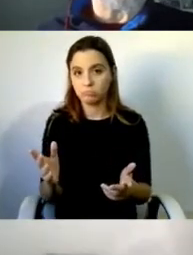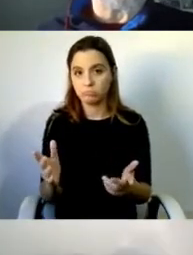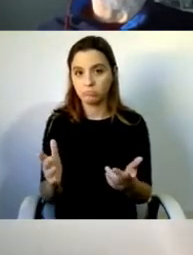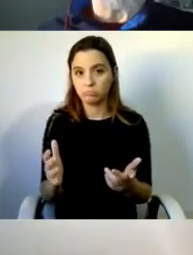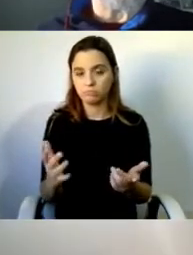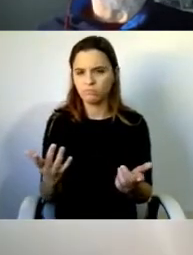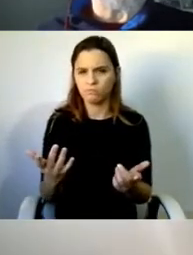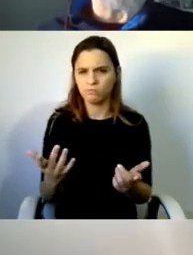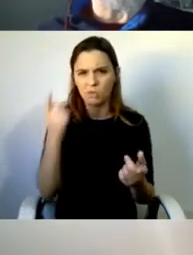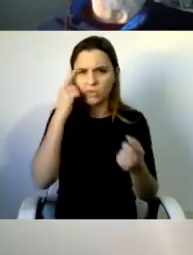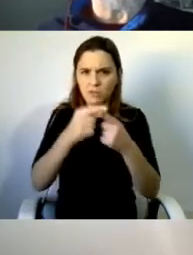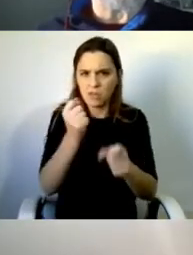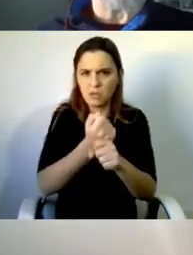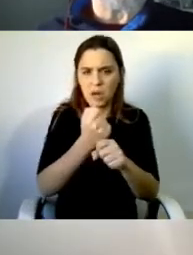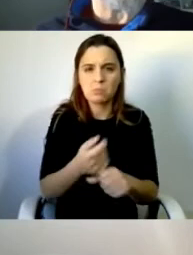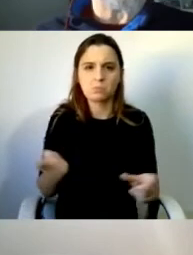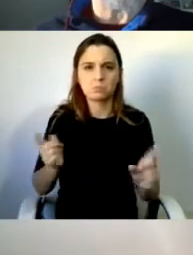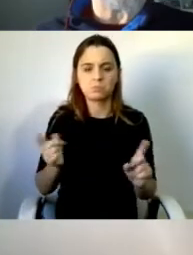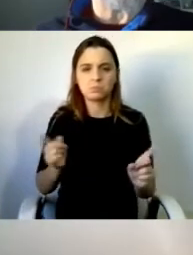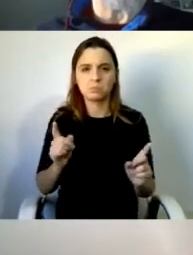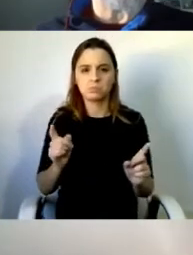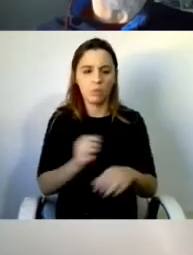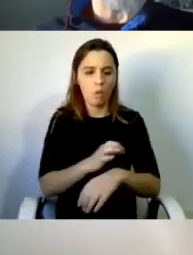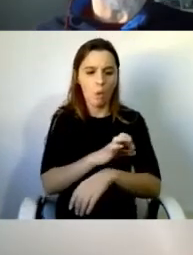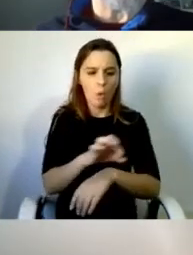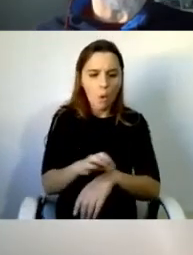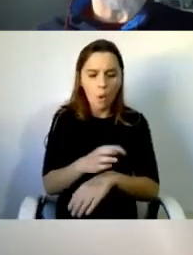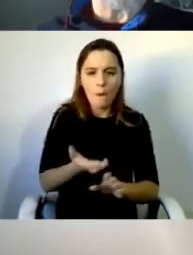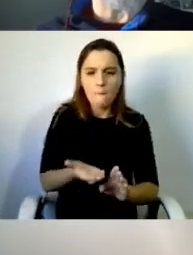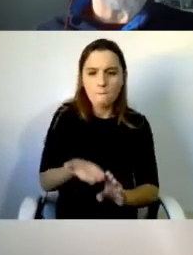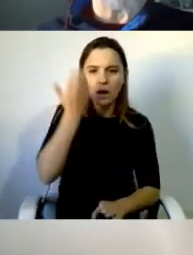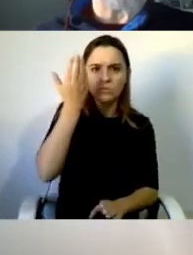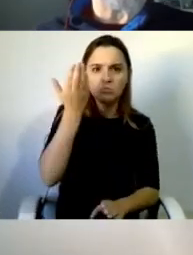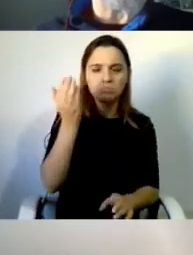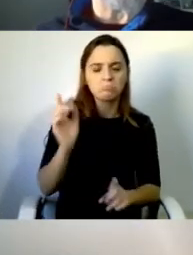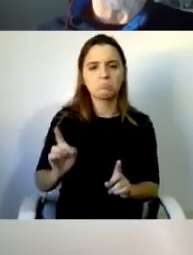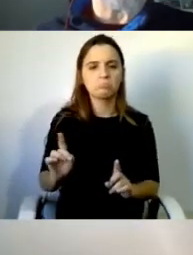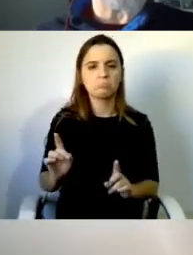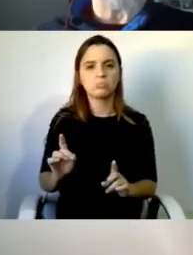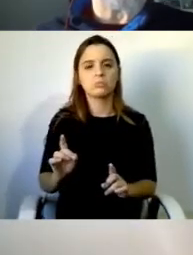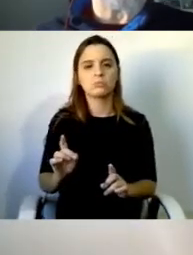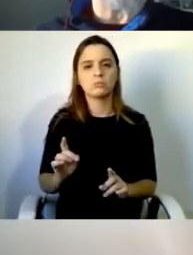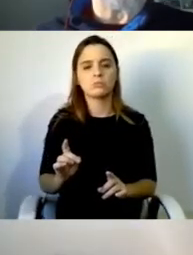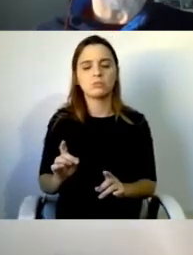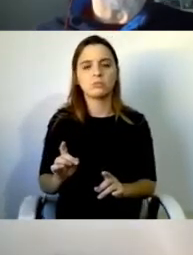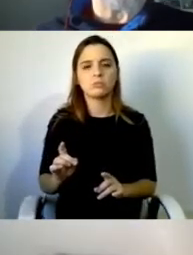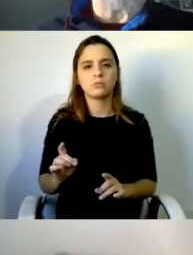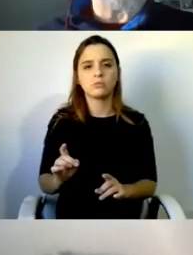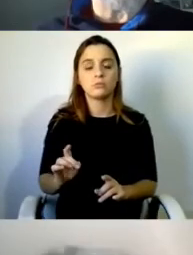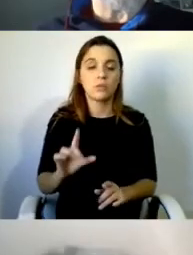more than 8 hours, and on weekends or